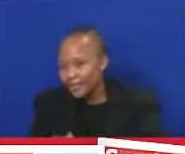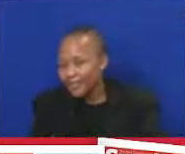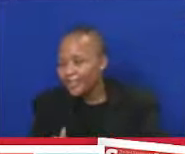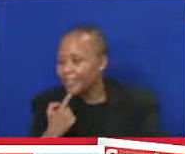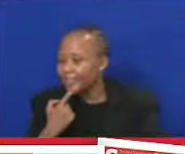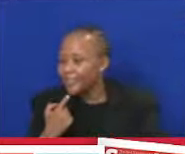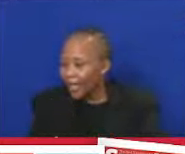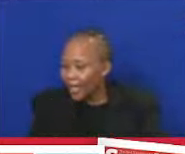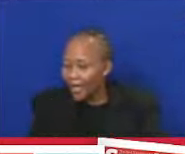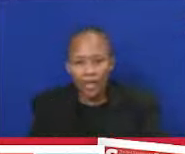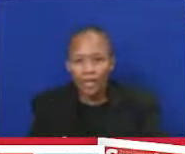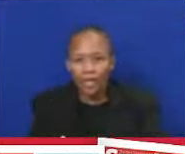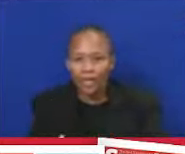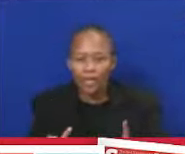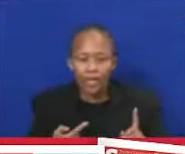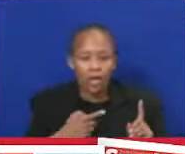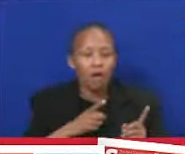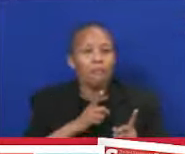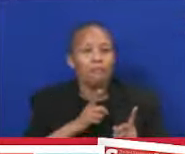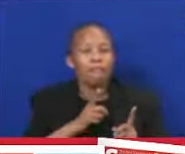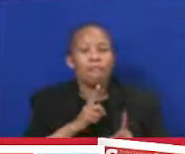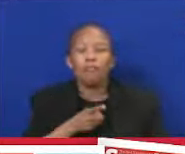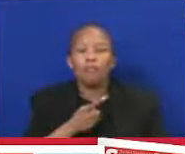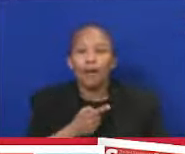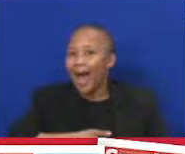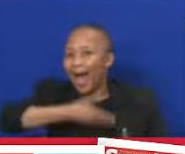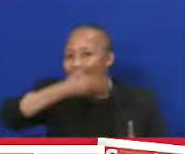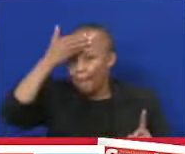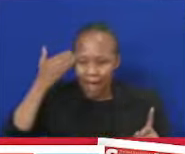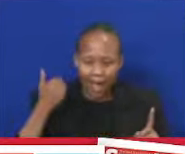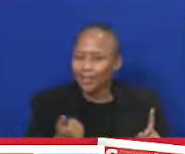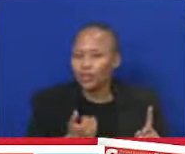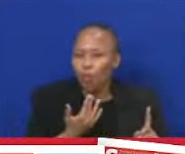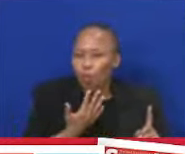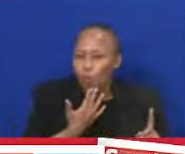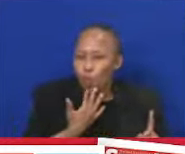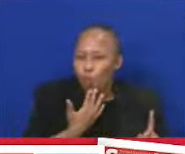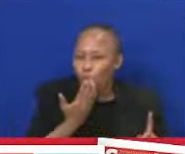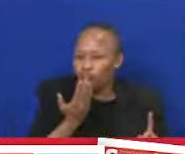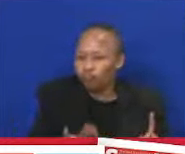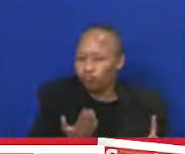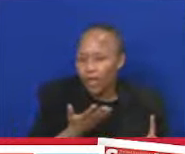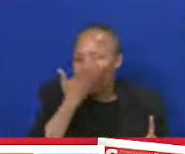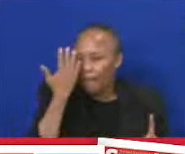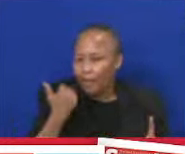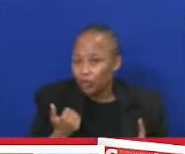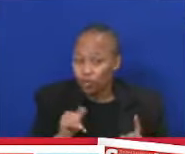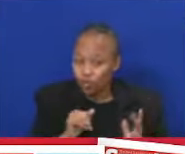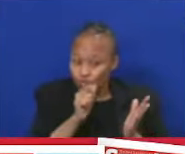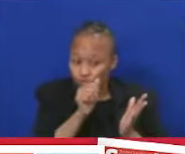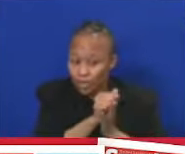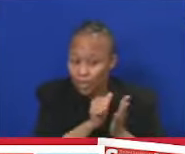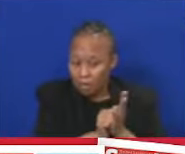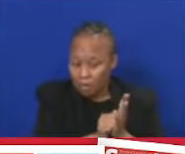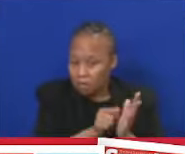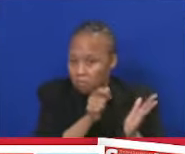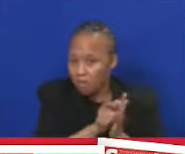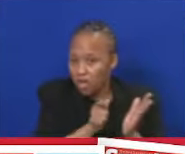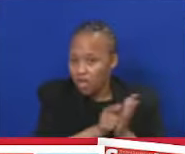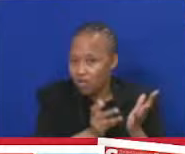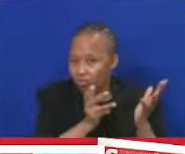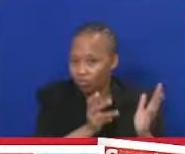I understand that not to refer to the whereabouts, but to mean that he just did not